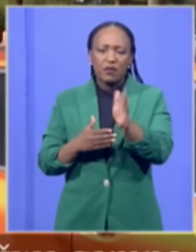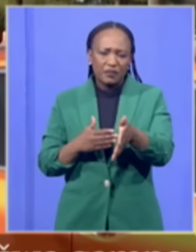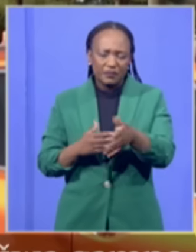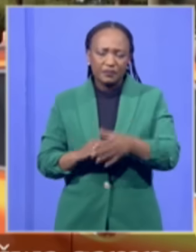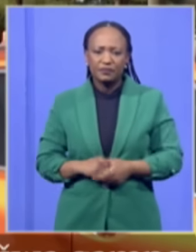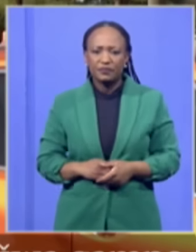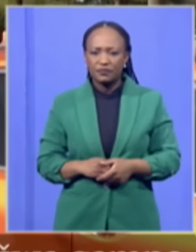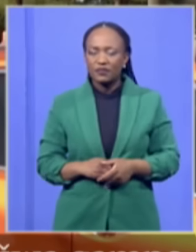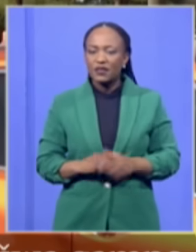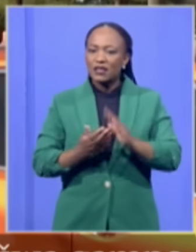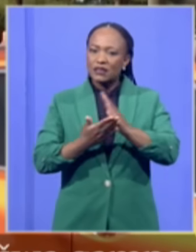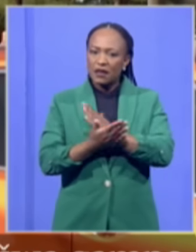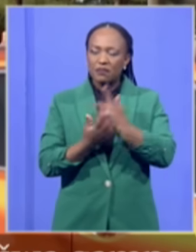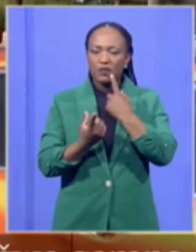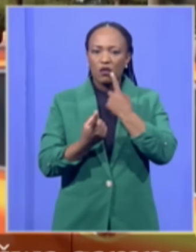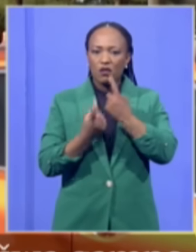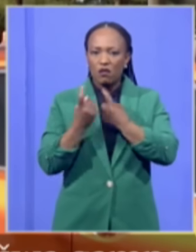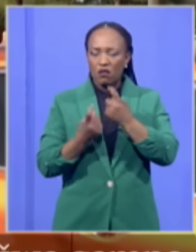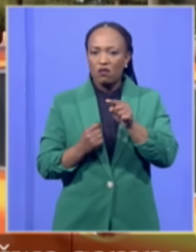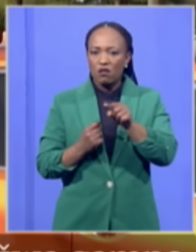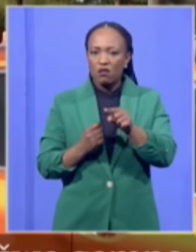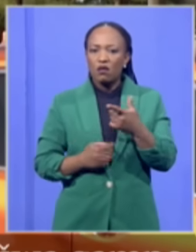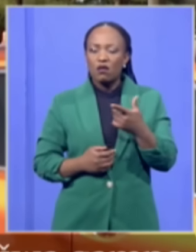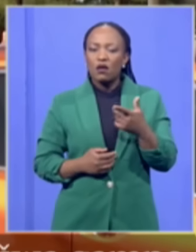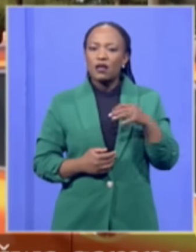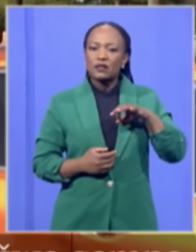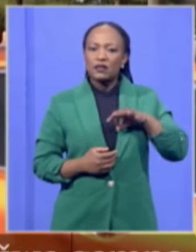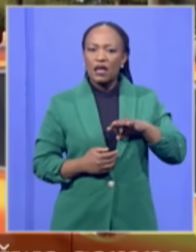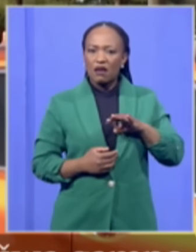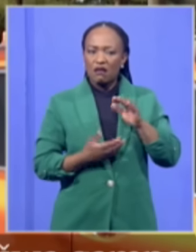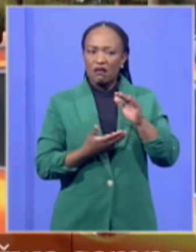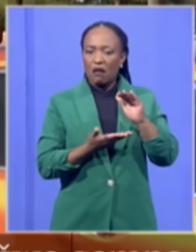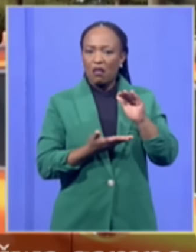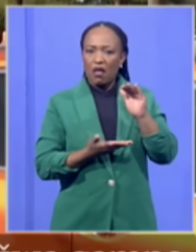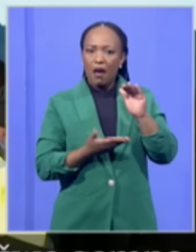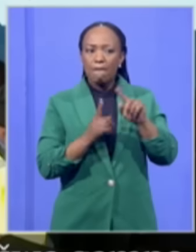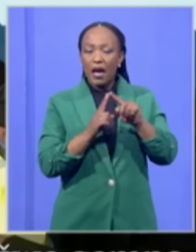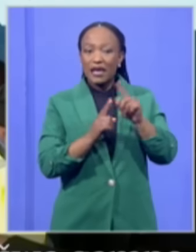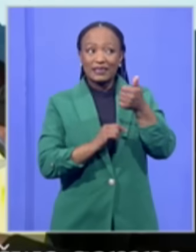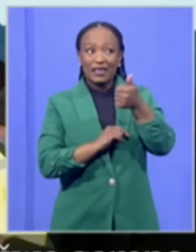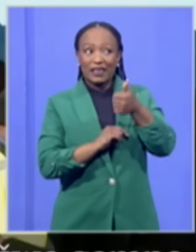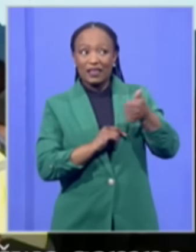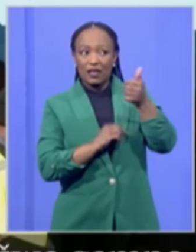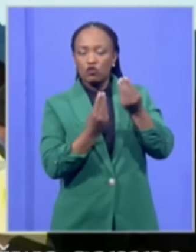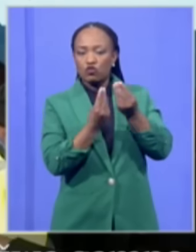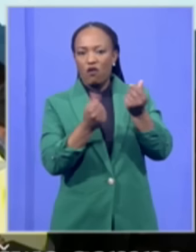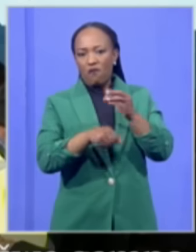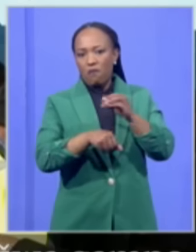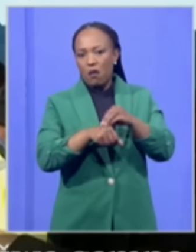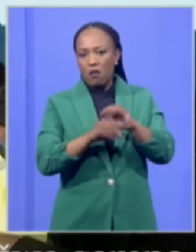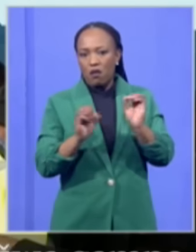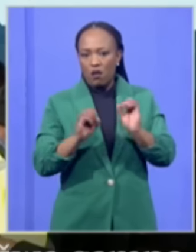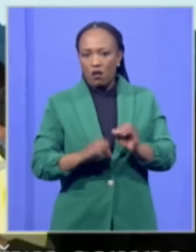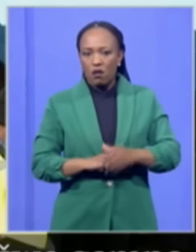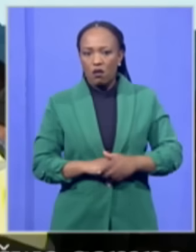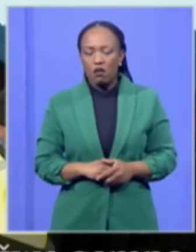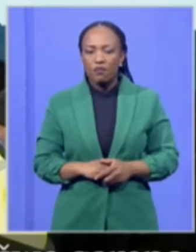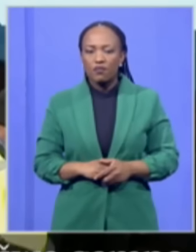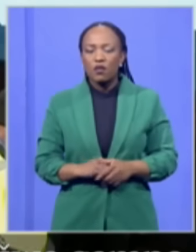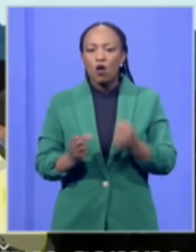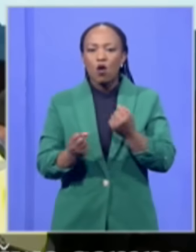Bangwe ba ngongorega ka gore ditheo tse di maleba di retelelwa ke go rarabolola dingongora tsa bona. If the case is more than 30